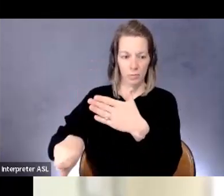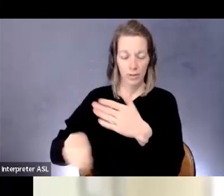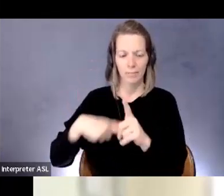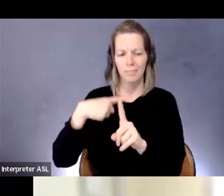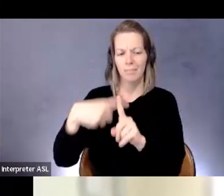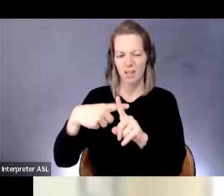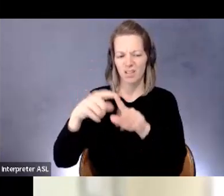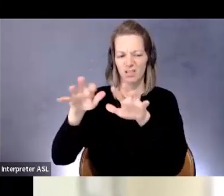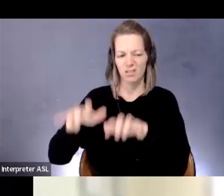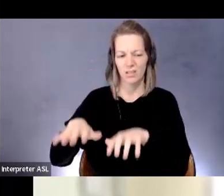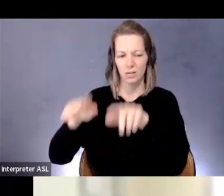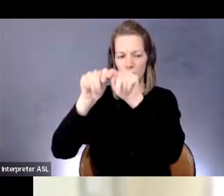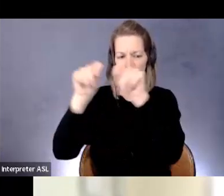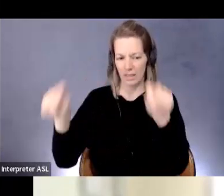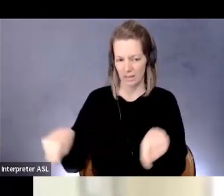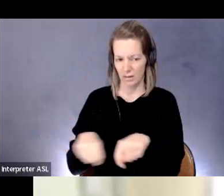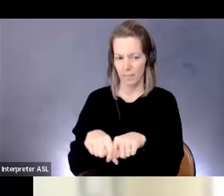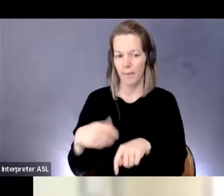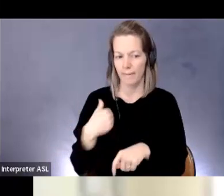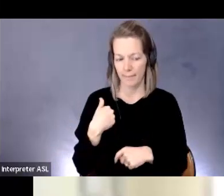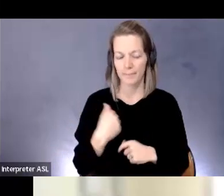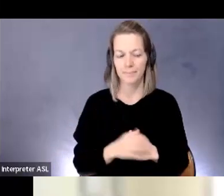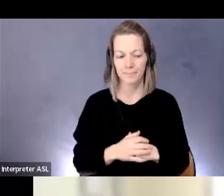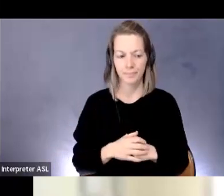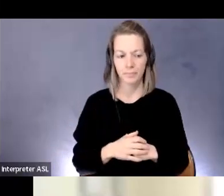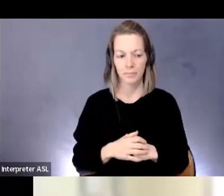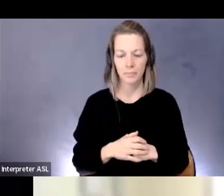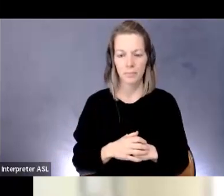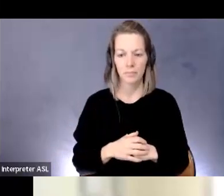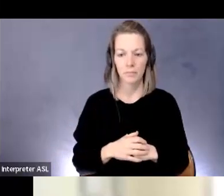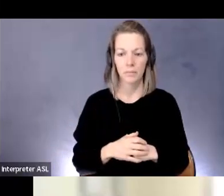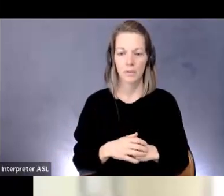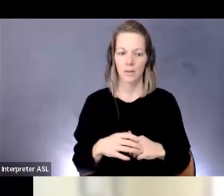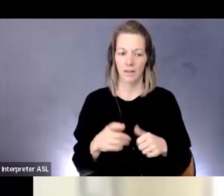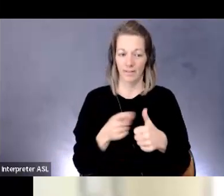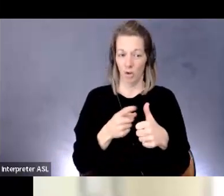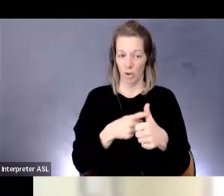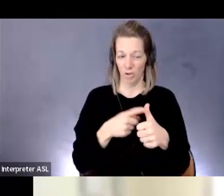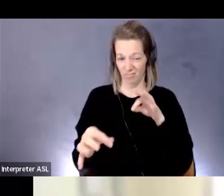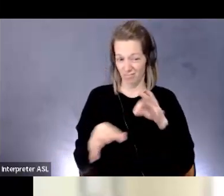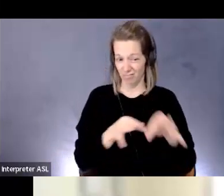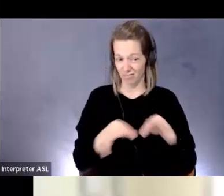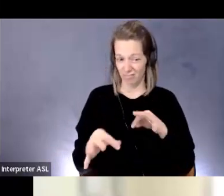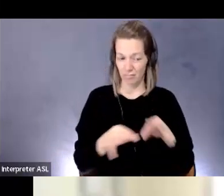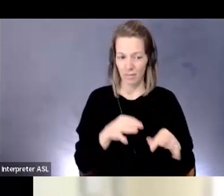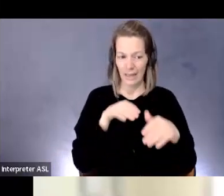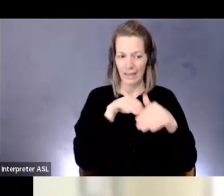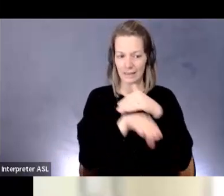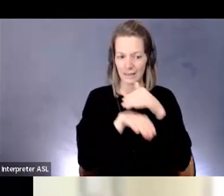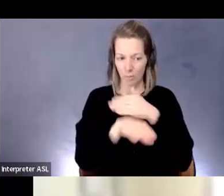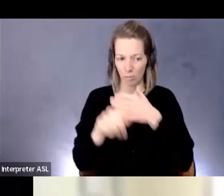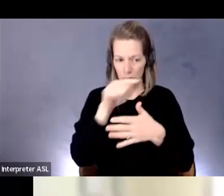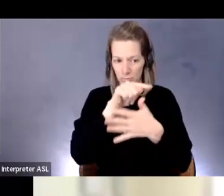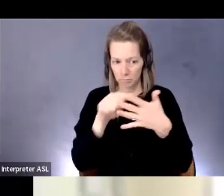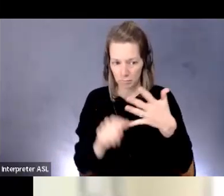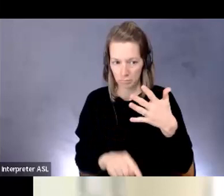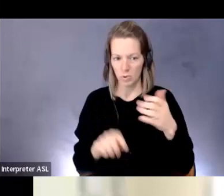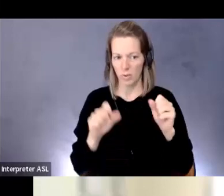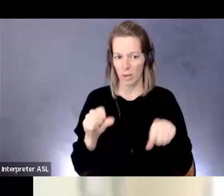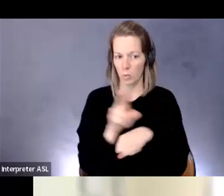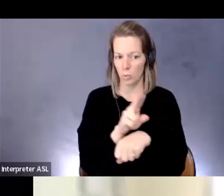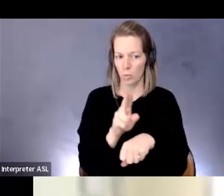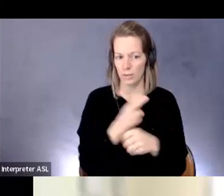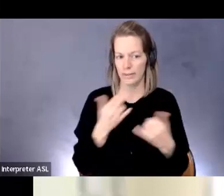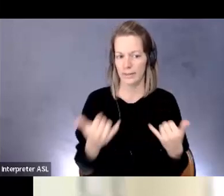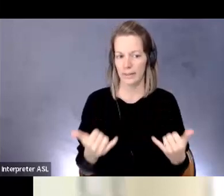transcript. Before we get started, I will point out the accessibility features of today's webinar.